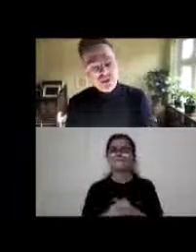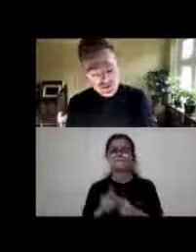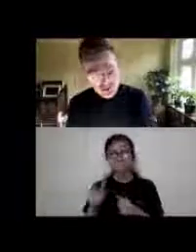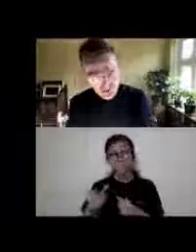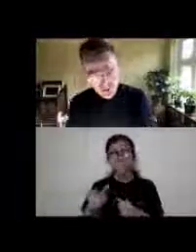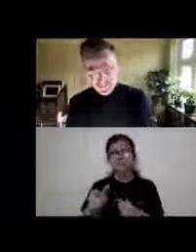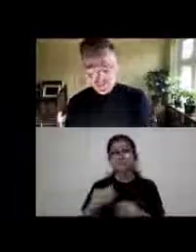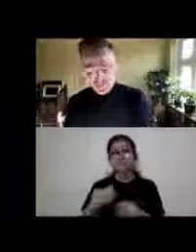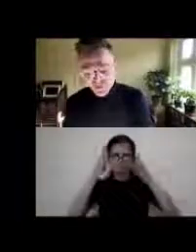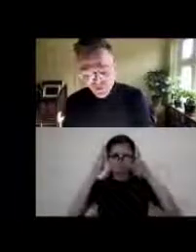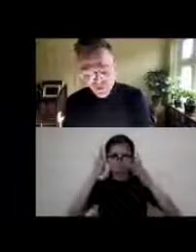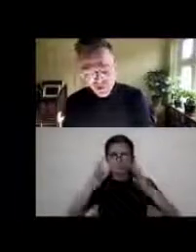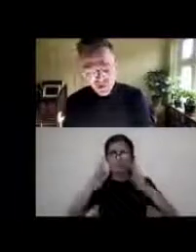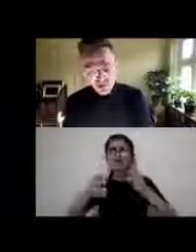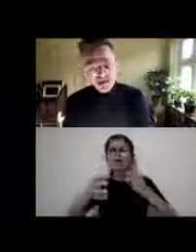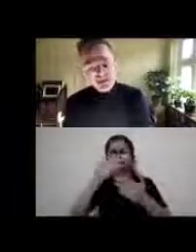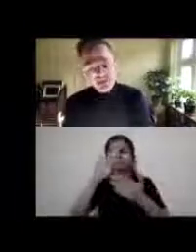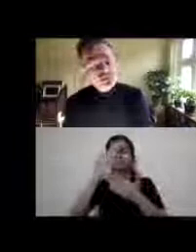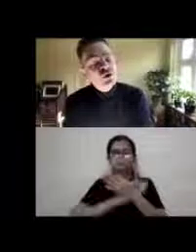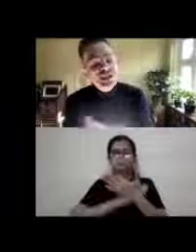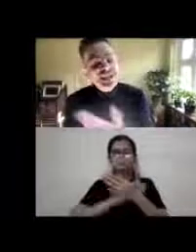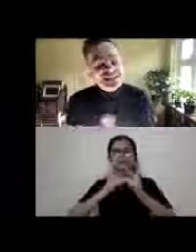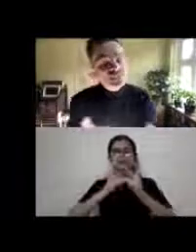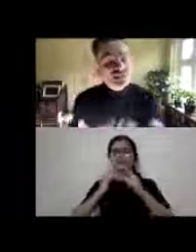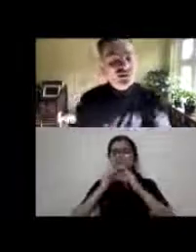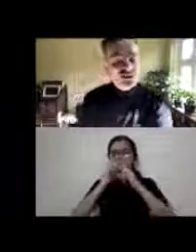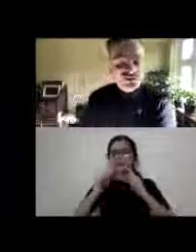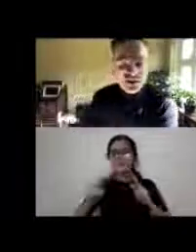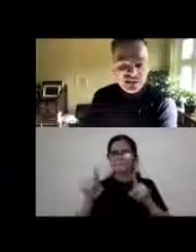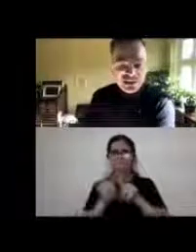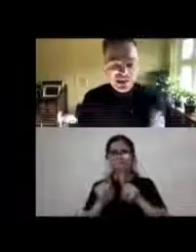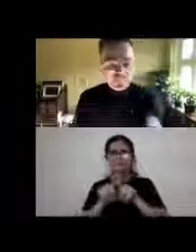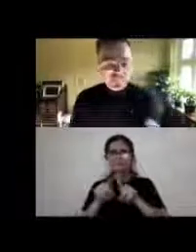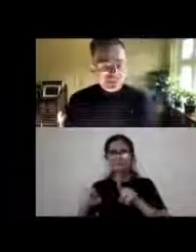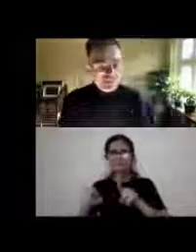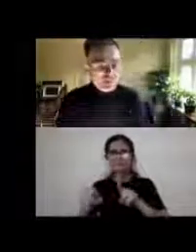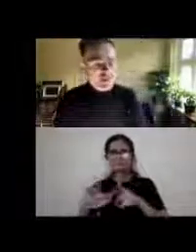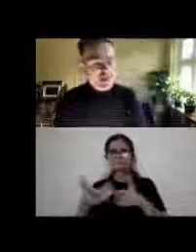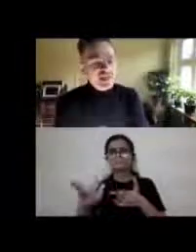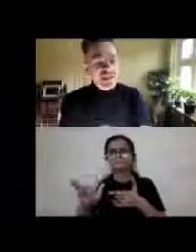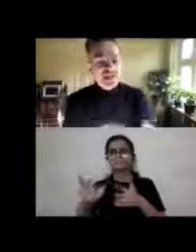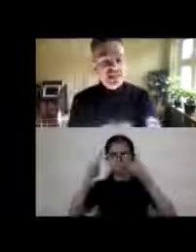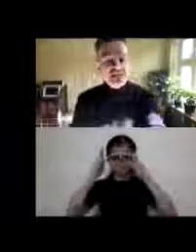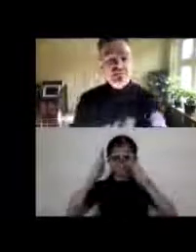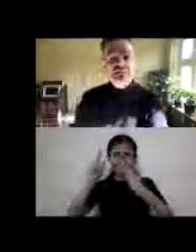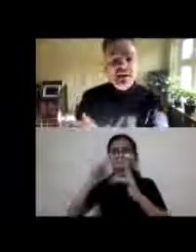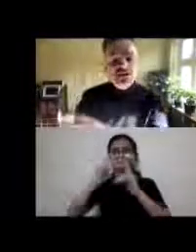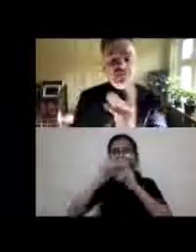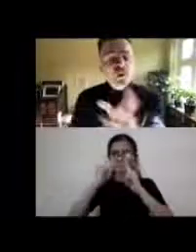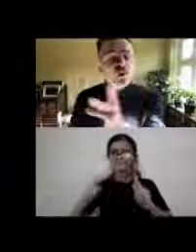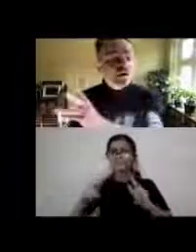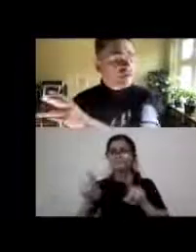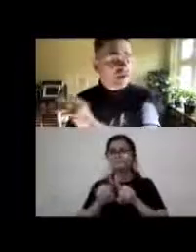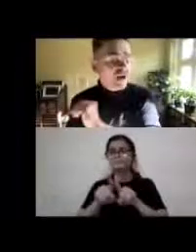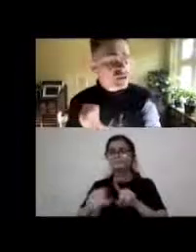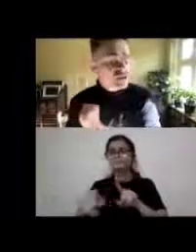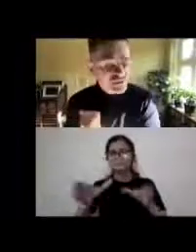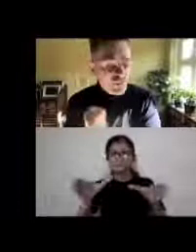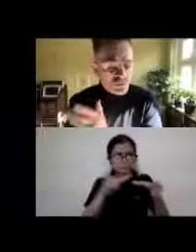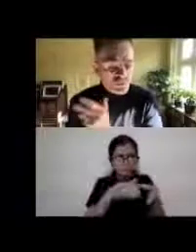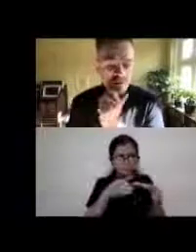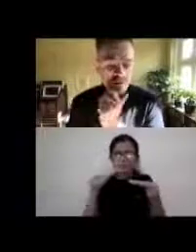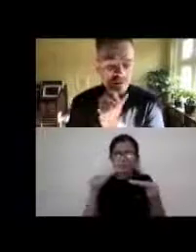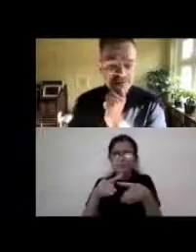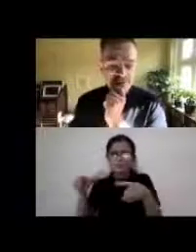concentration camp. It has been a concentration camp it has been much smaller than